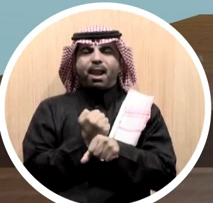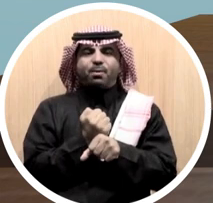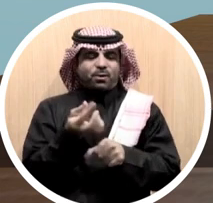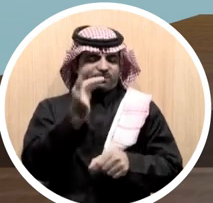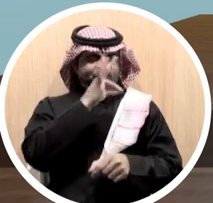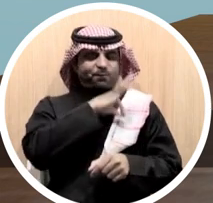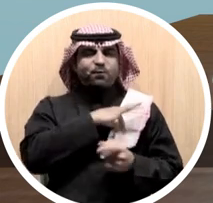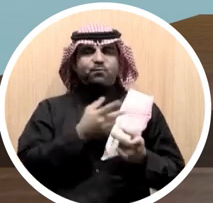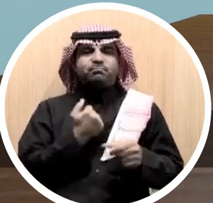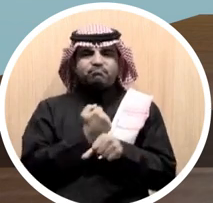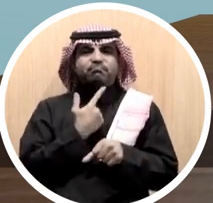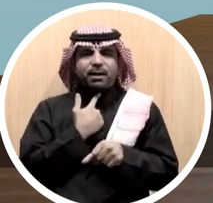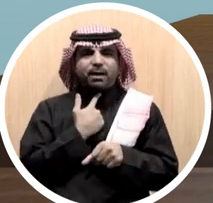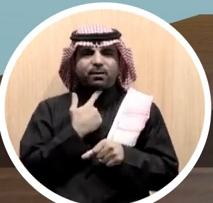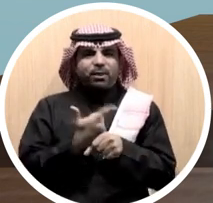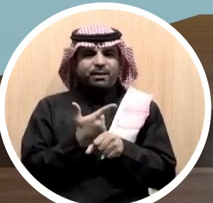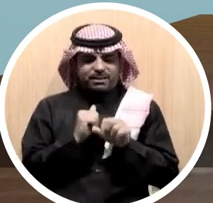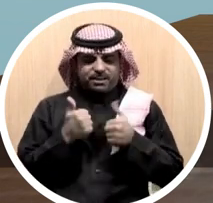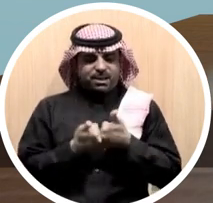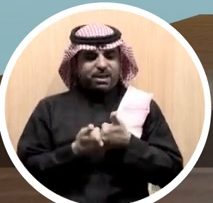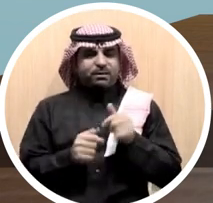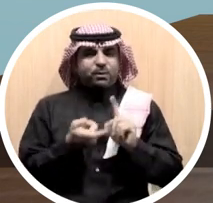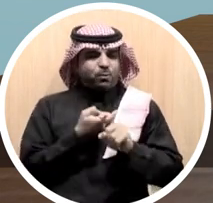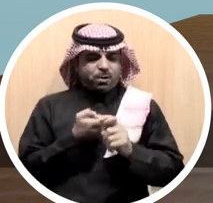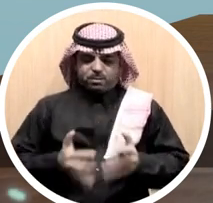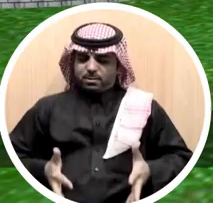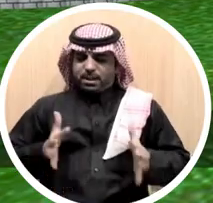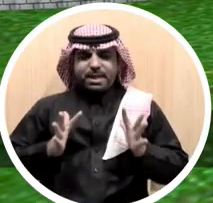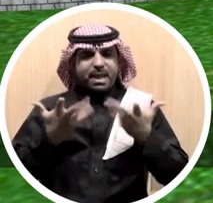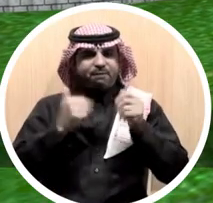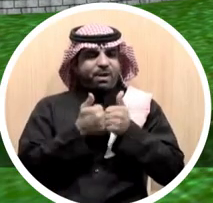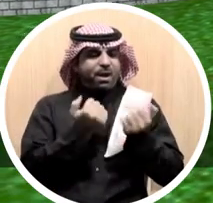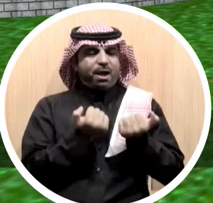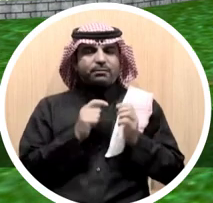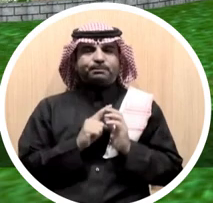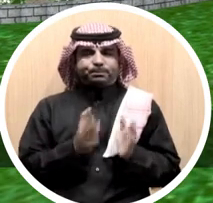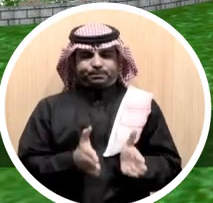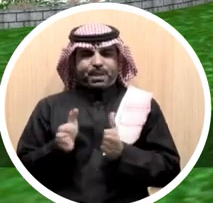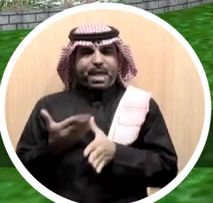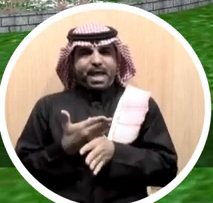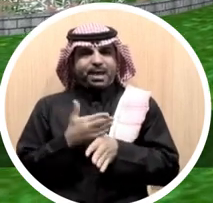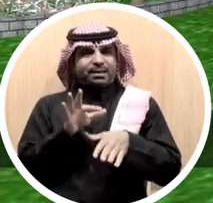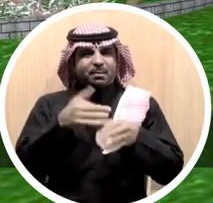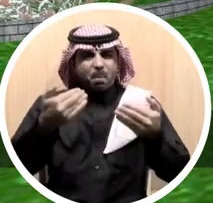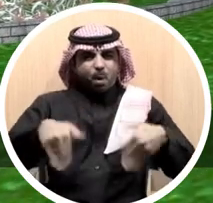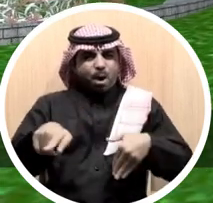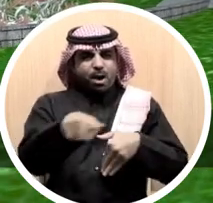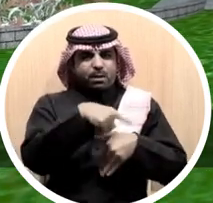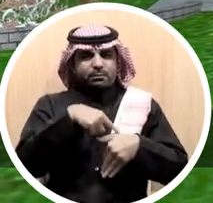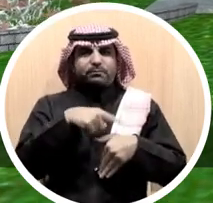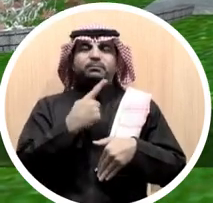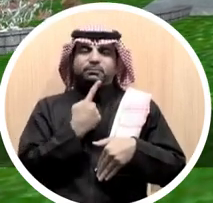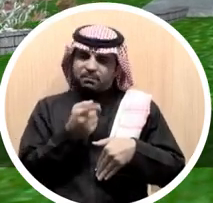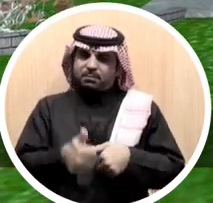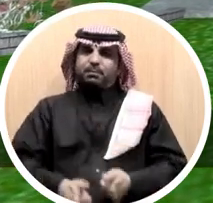for. To work and make money. He shakes hands with a businessman. To build a family and a life of our own. He stands with his